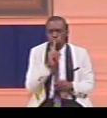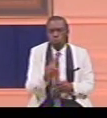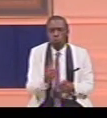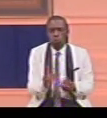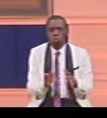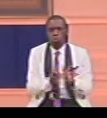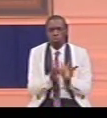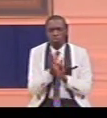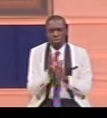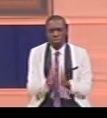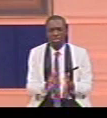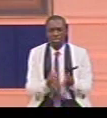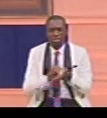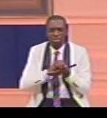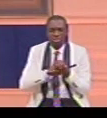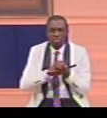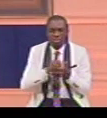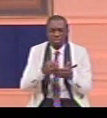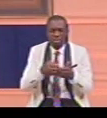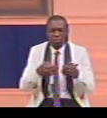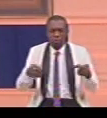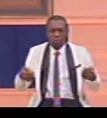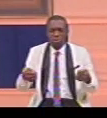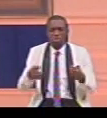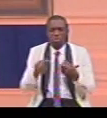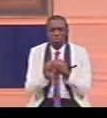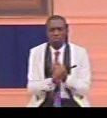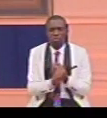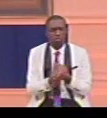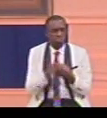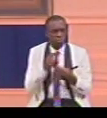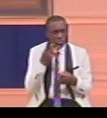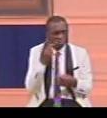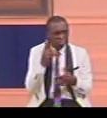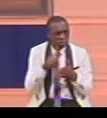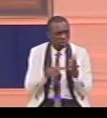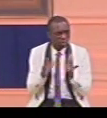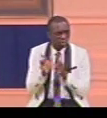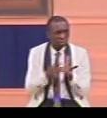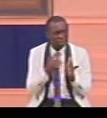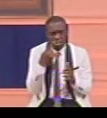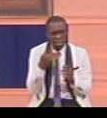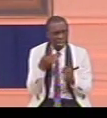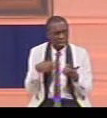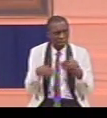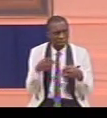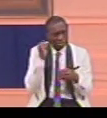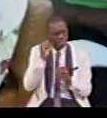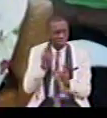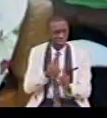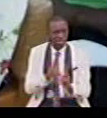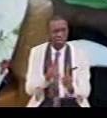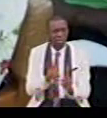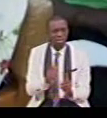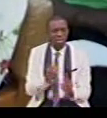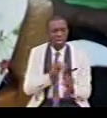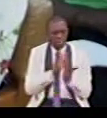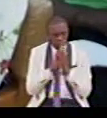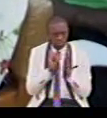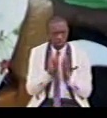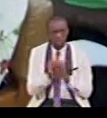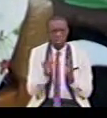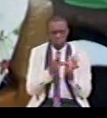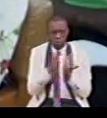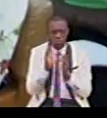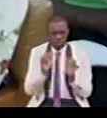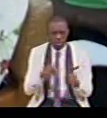what is said disciples in chapter verse 14 I pray that Lord will be able to say the same thing about